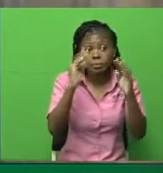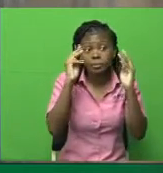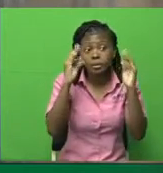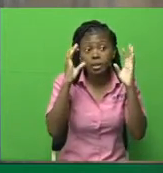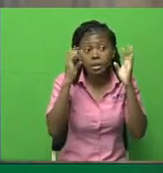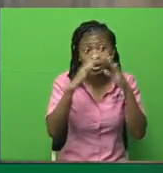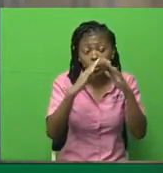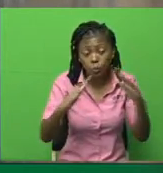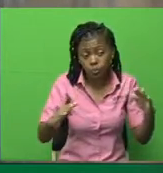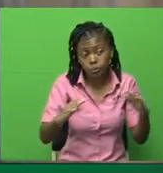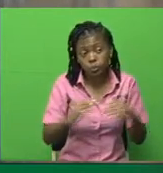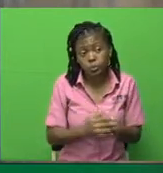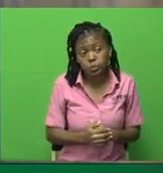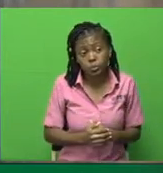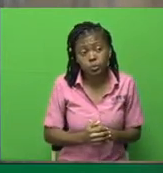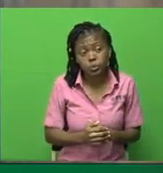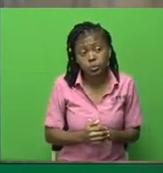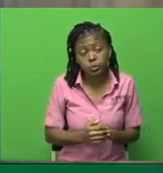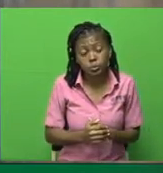for fiscal